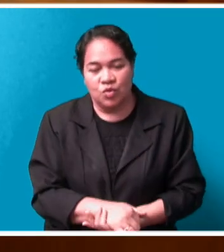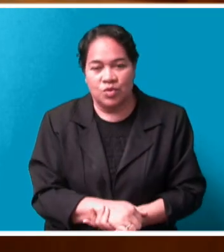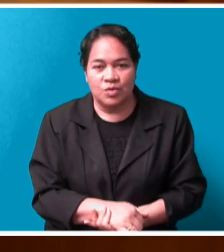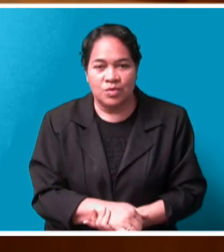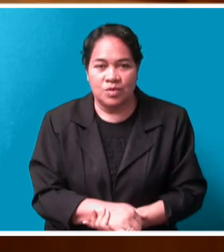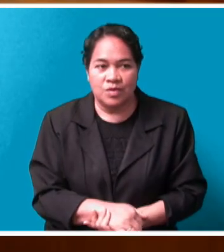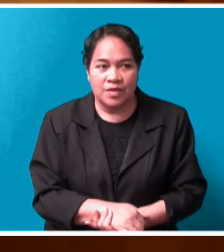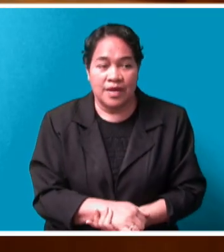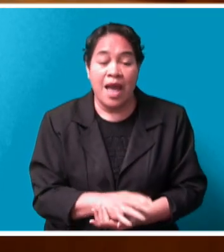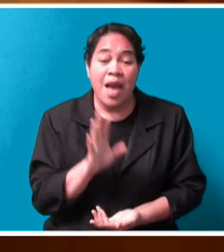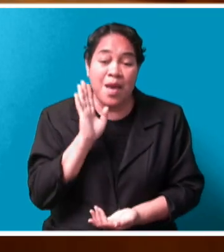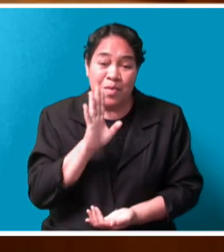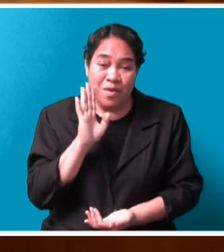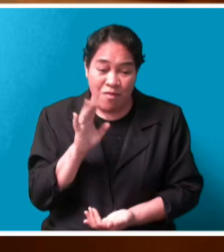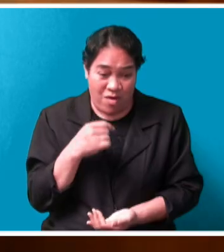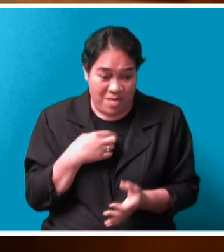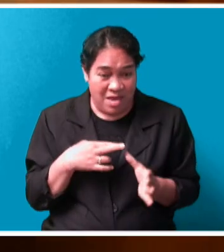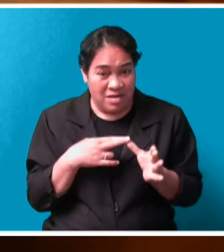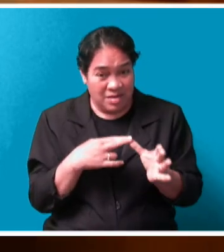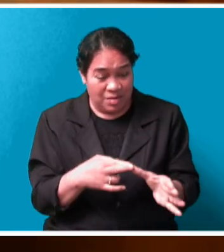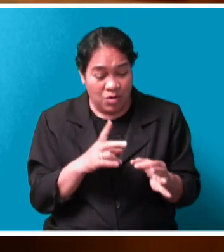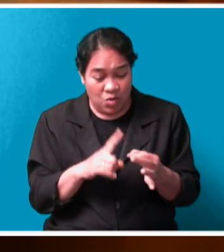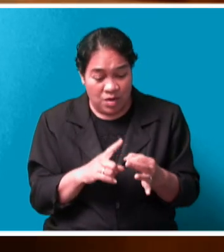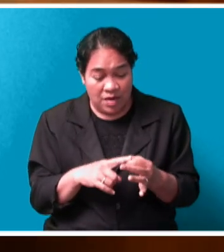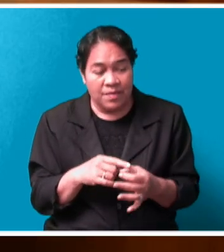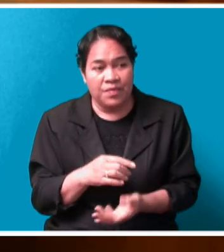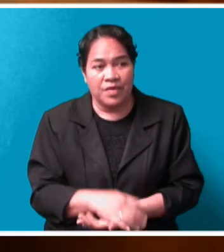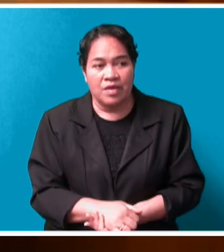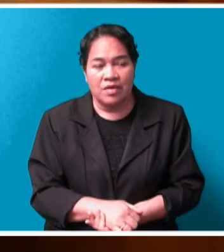So before I respond to the question, Mr. Speaker, sir, may I just